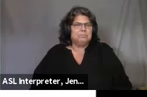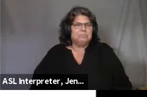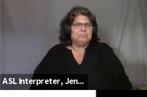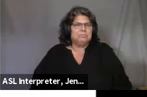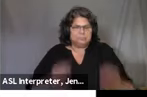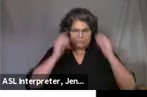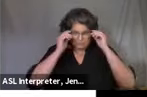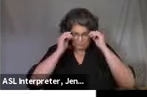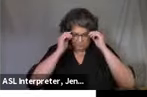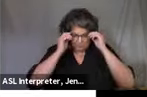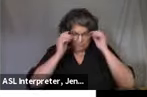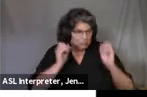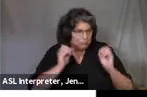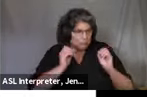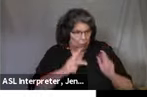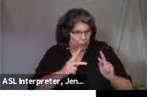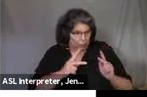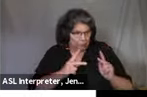Okay.